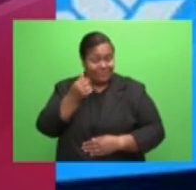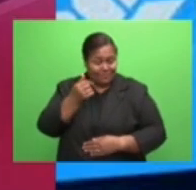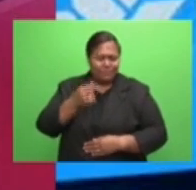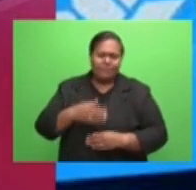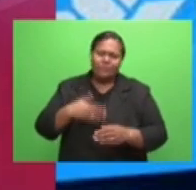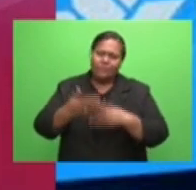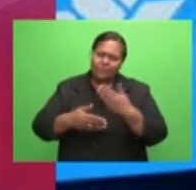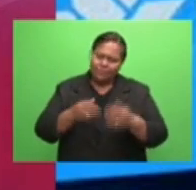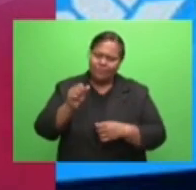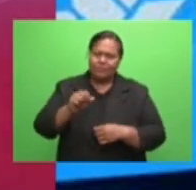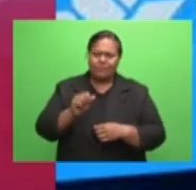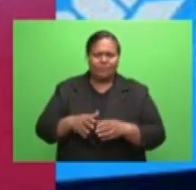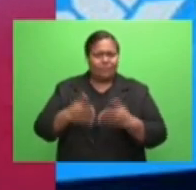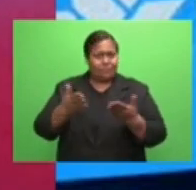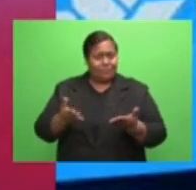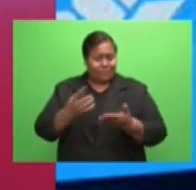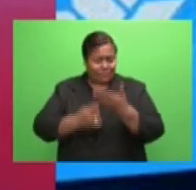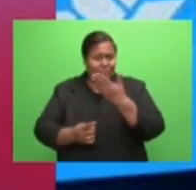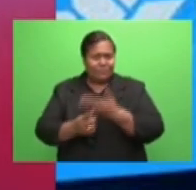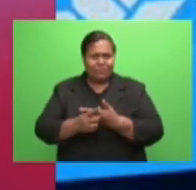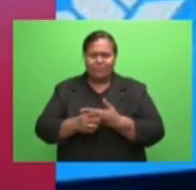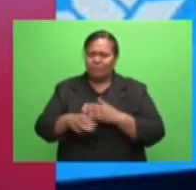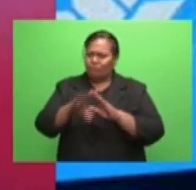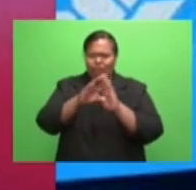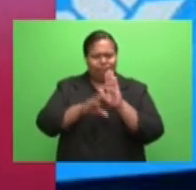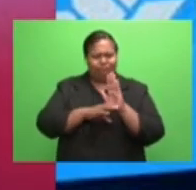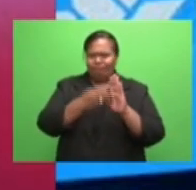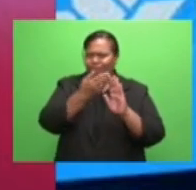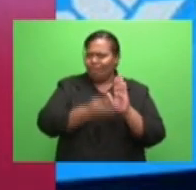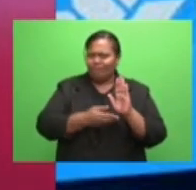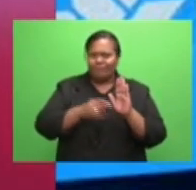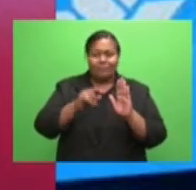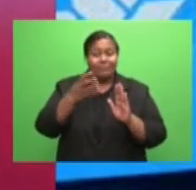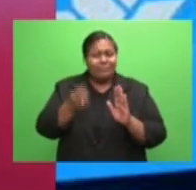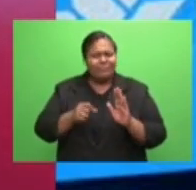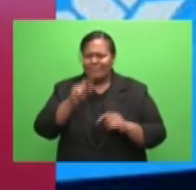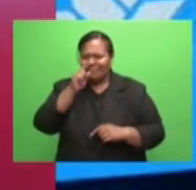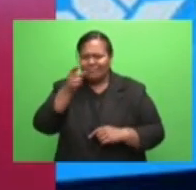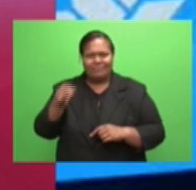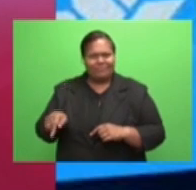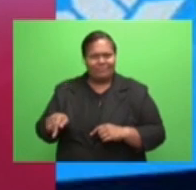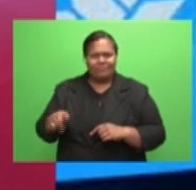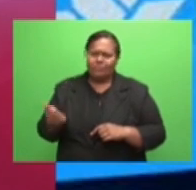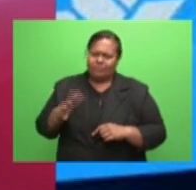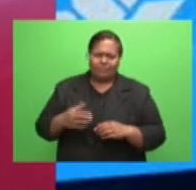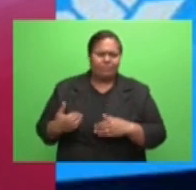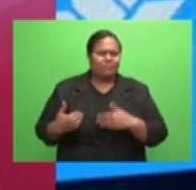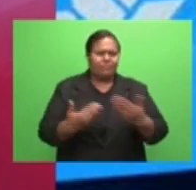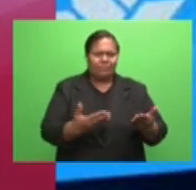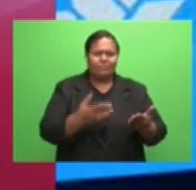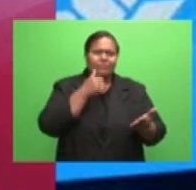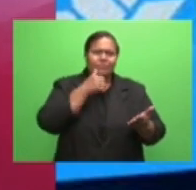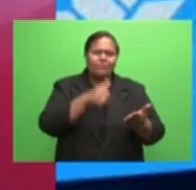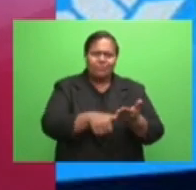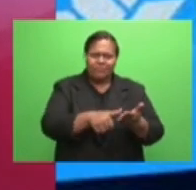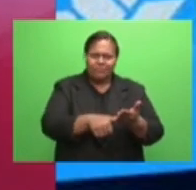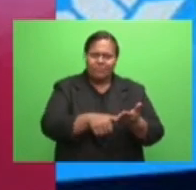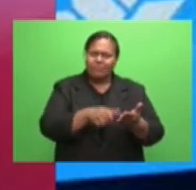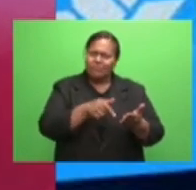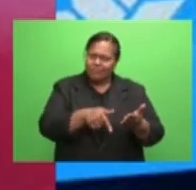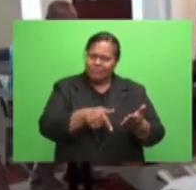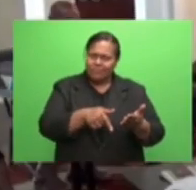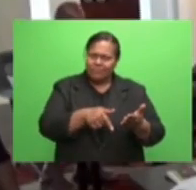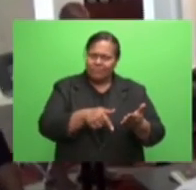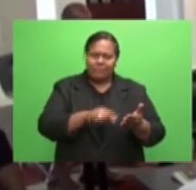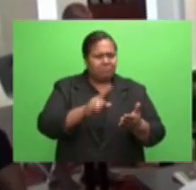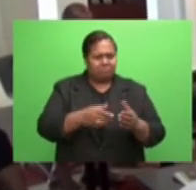play out, I also wrote a resignation letter, which was held and has not been